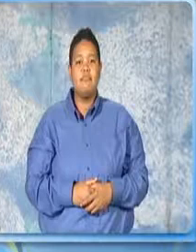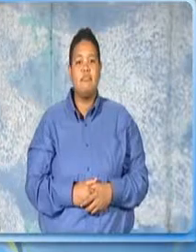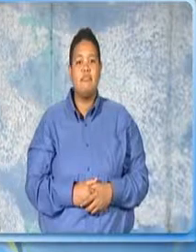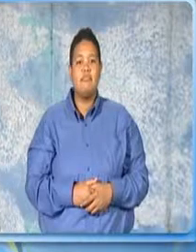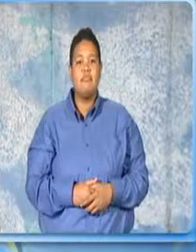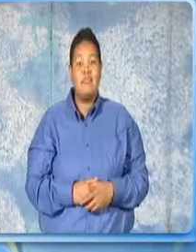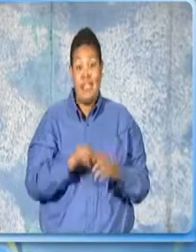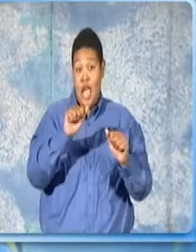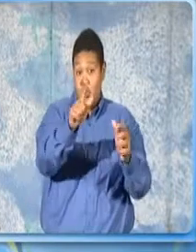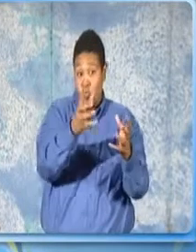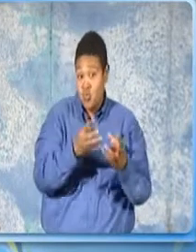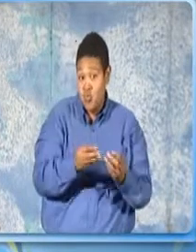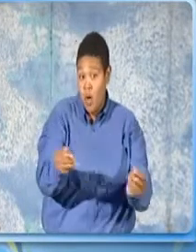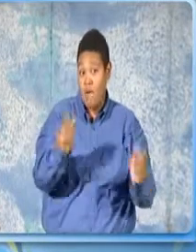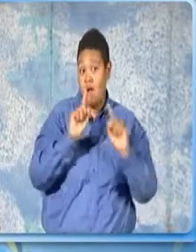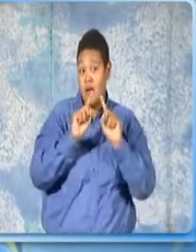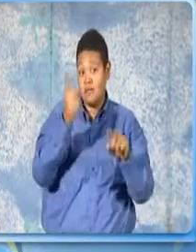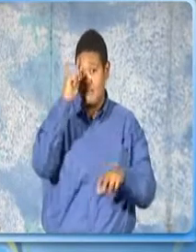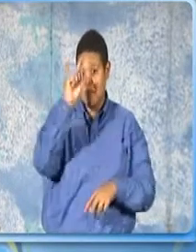Can you solve for x?